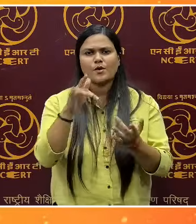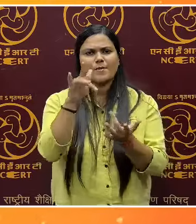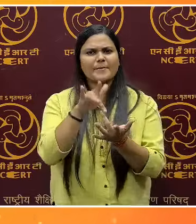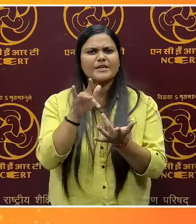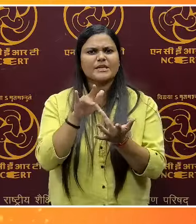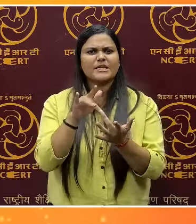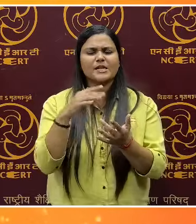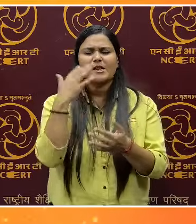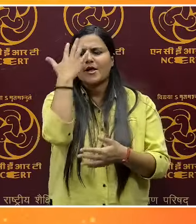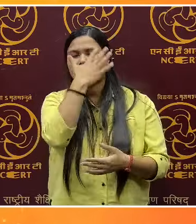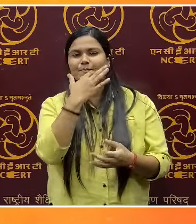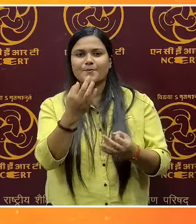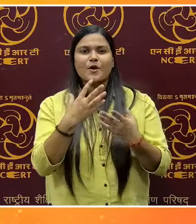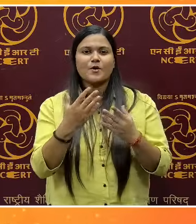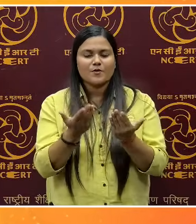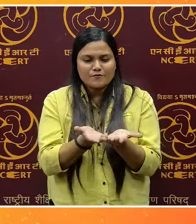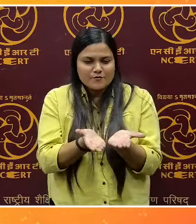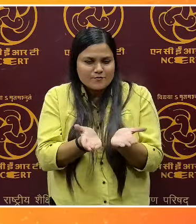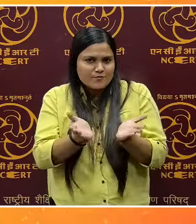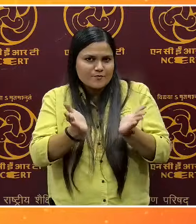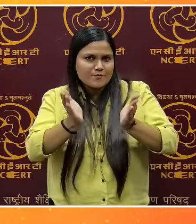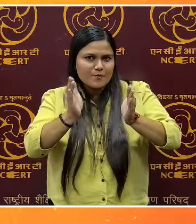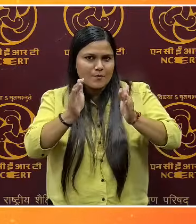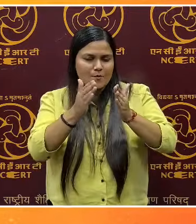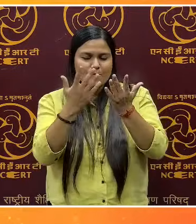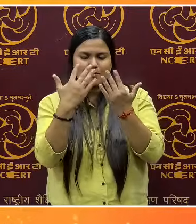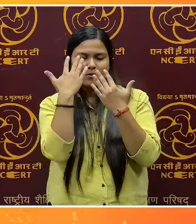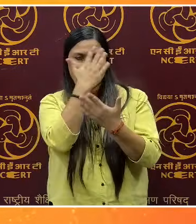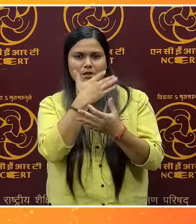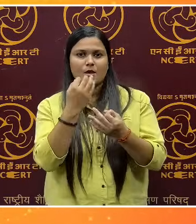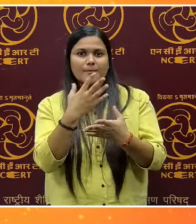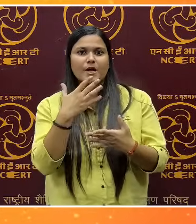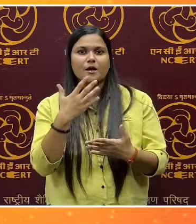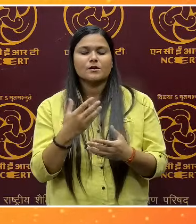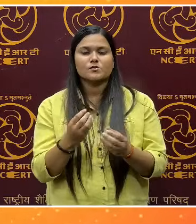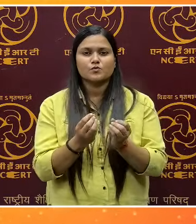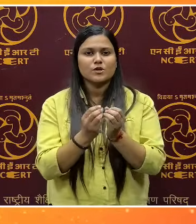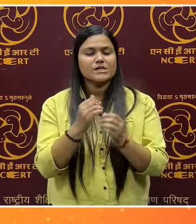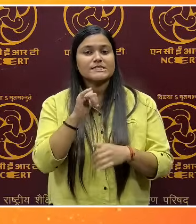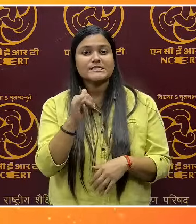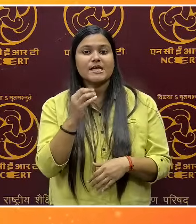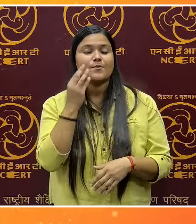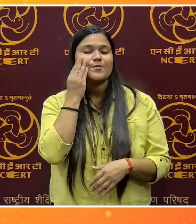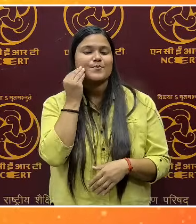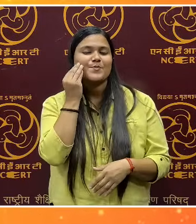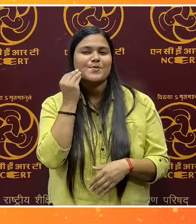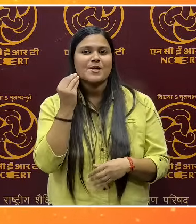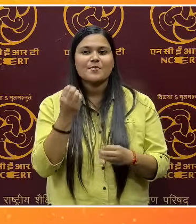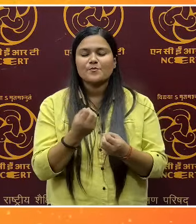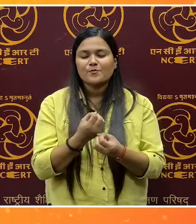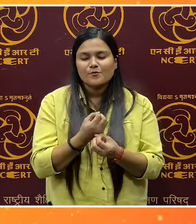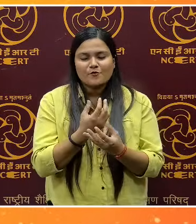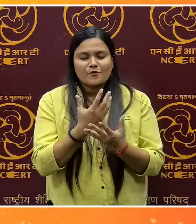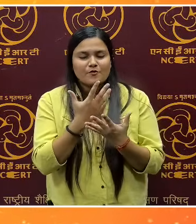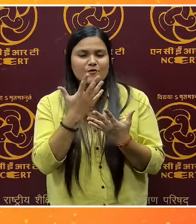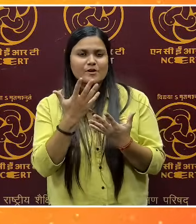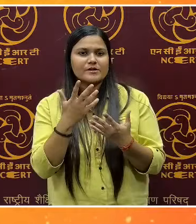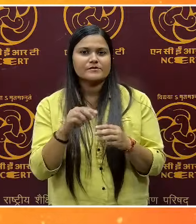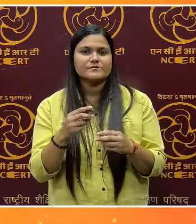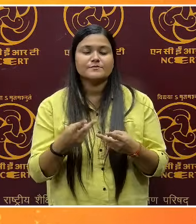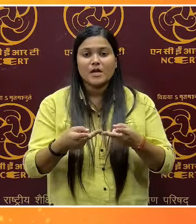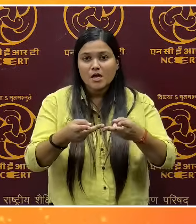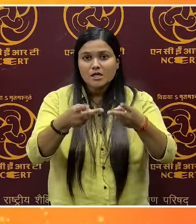beautiful magical pond lies a bright pink lotus, Shivani. Wow. And the number of lotuses